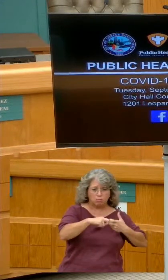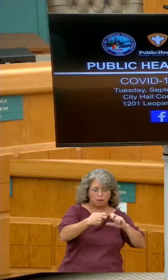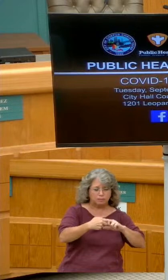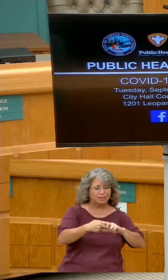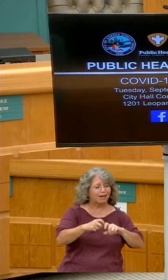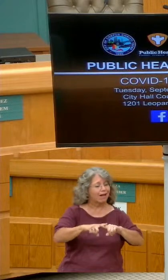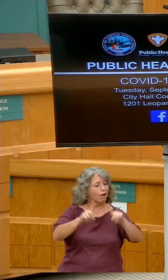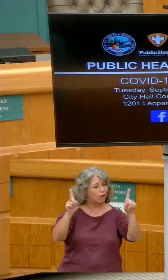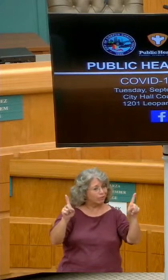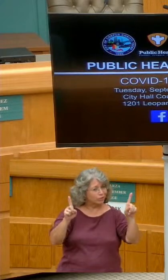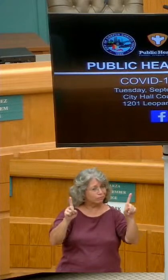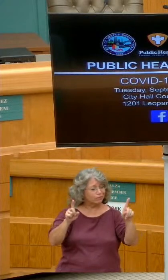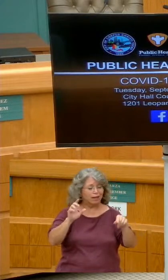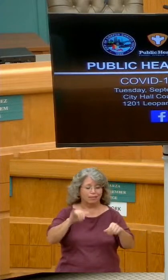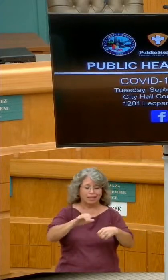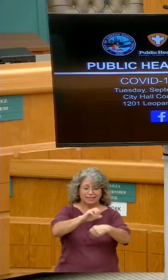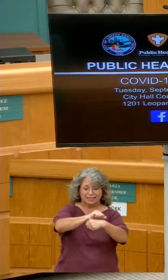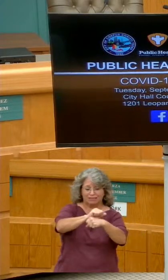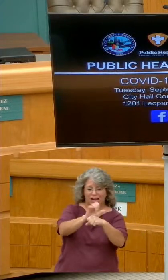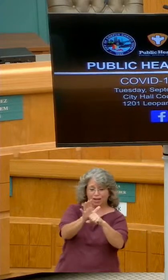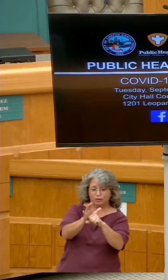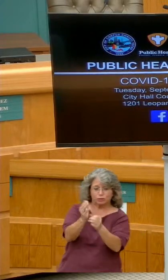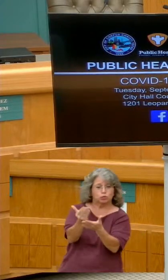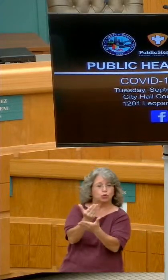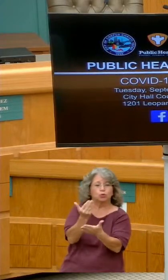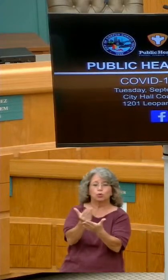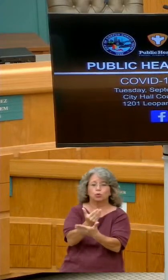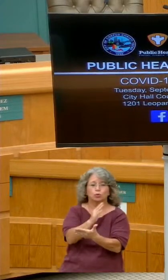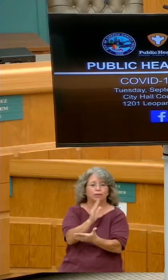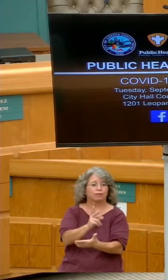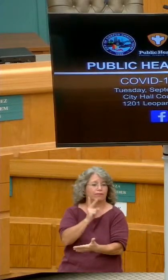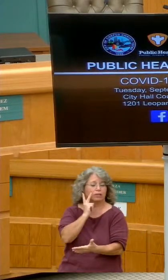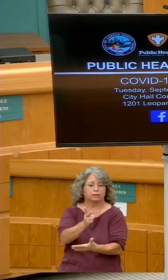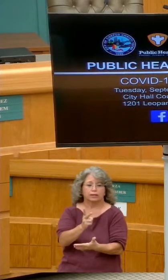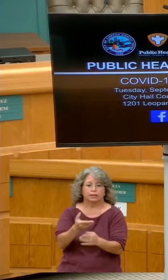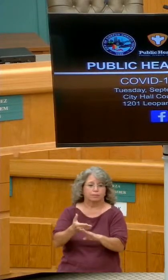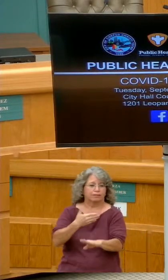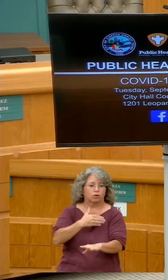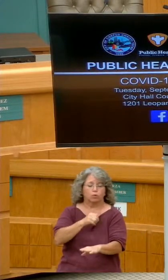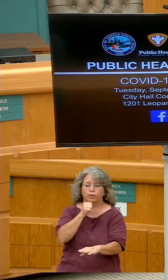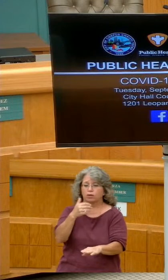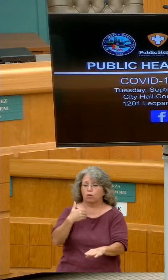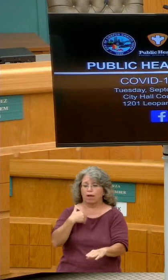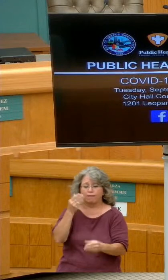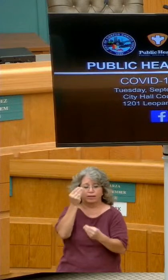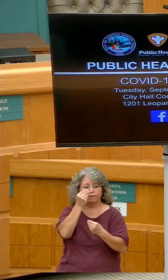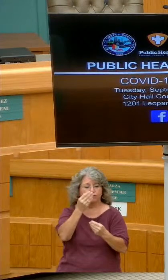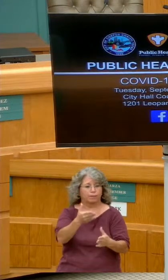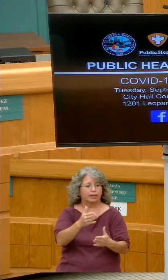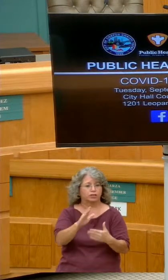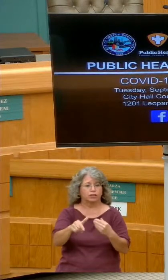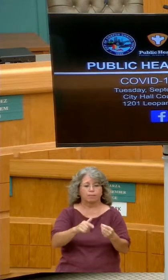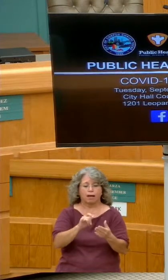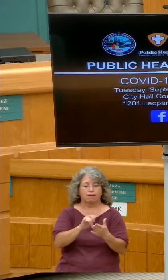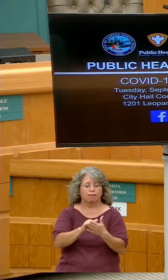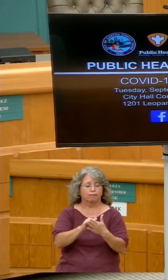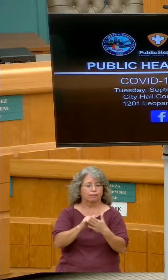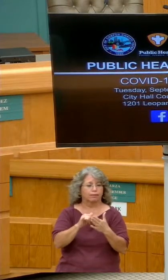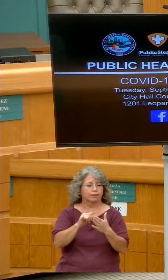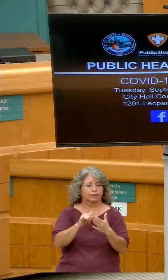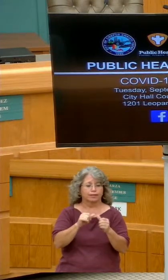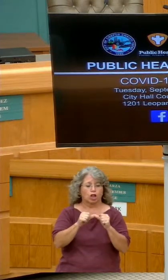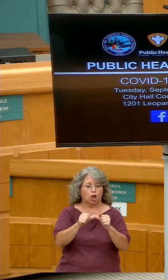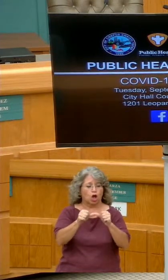means it has never been seen before. We do not have information regarding the long-term side effects of the disease. We have